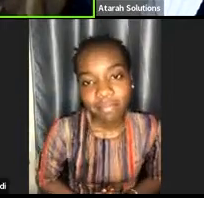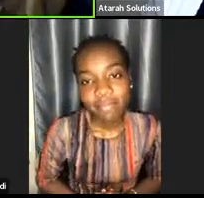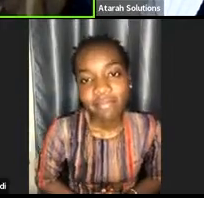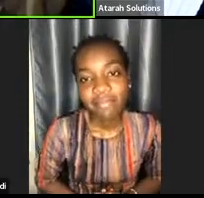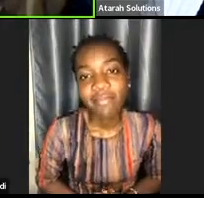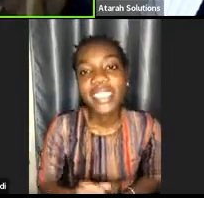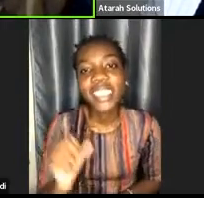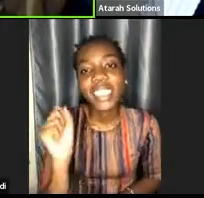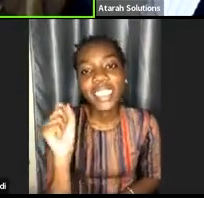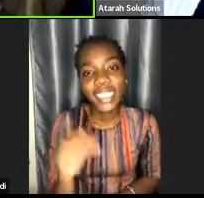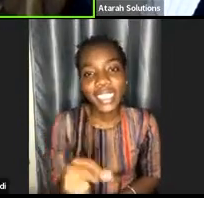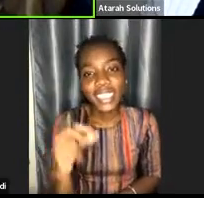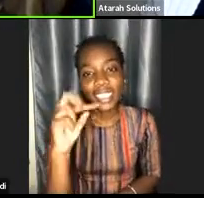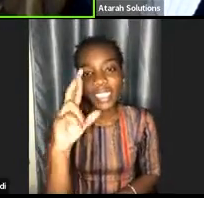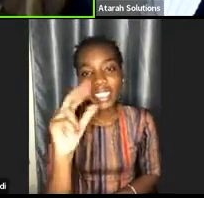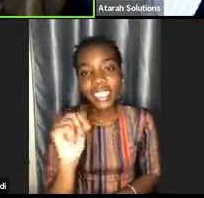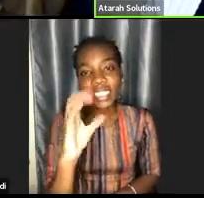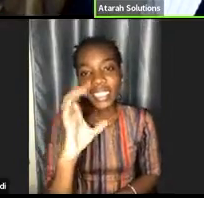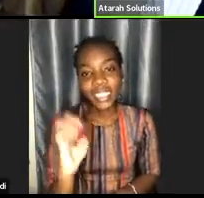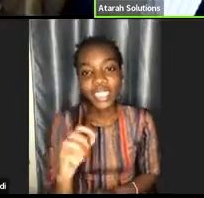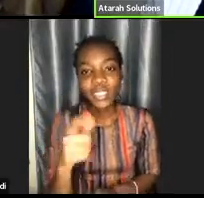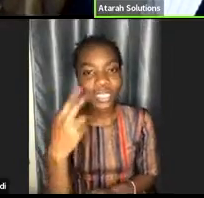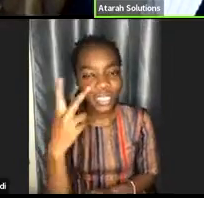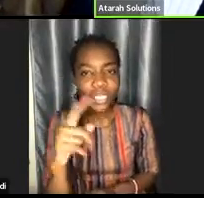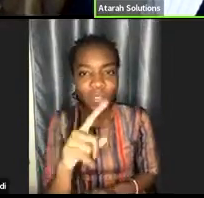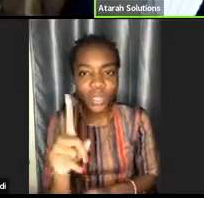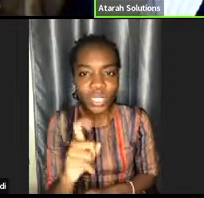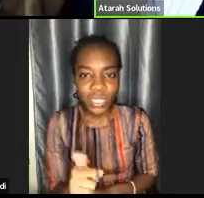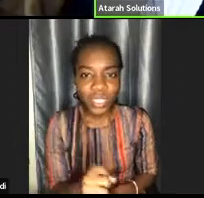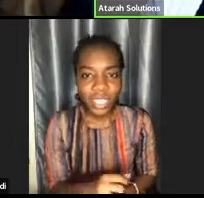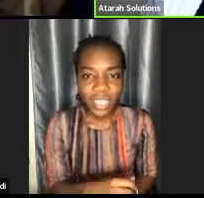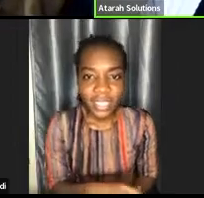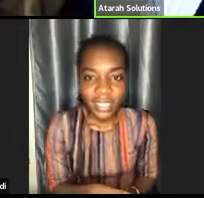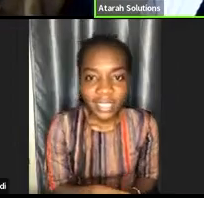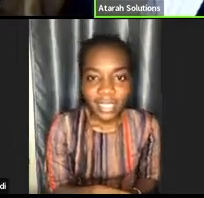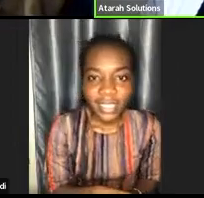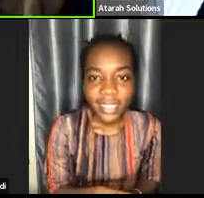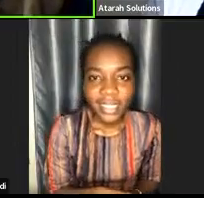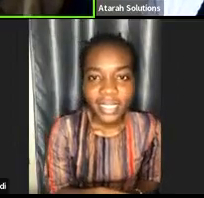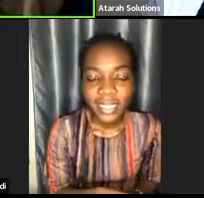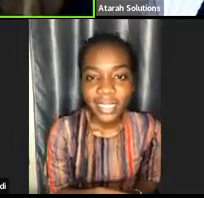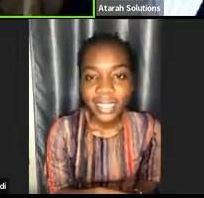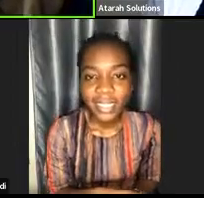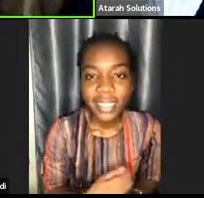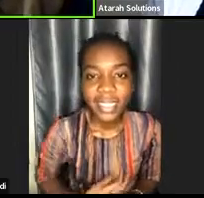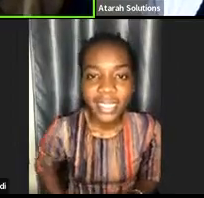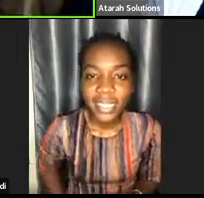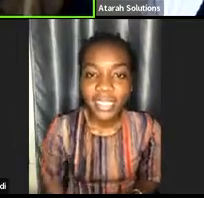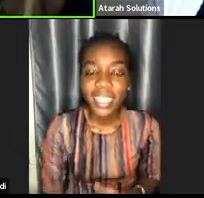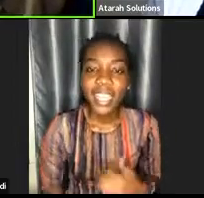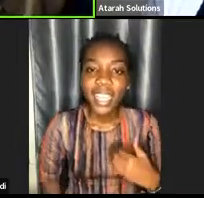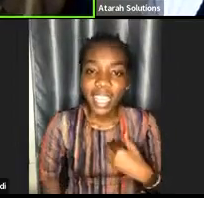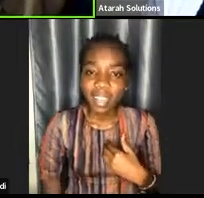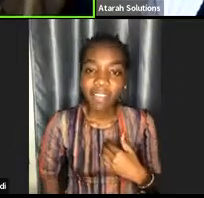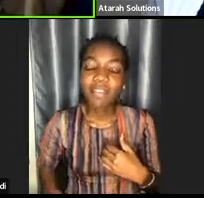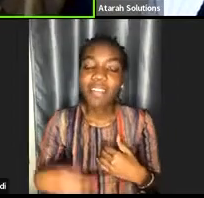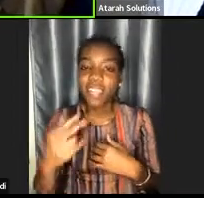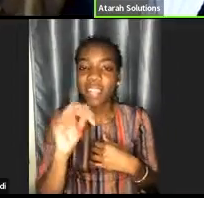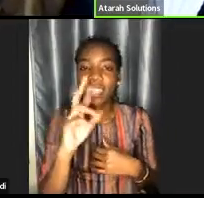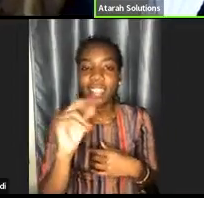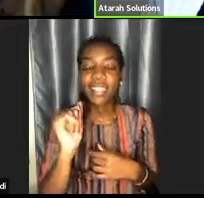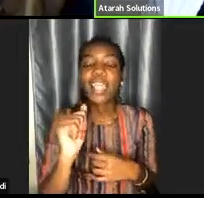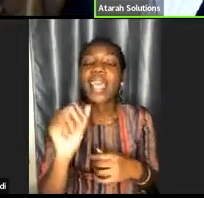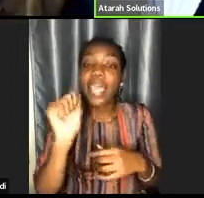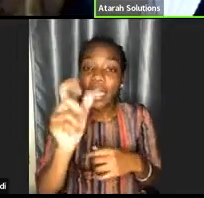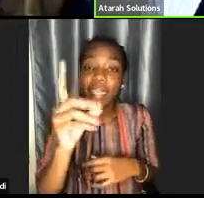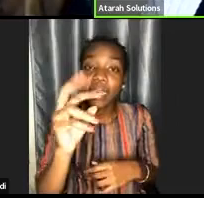there's a question that you've seen. Yeah, that came to mind as you were talking. No, right? There's Harriet who's saying, can ADR methods work